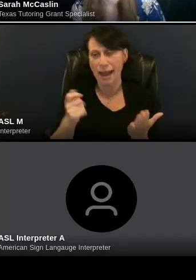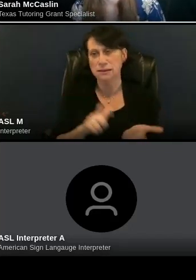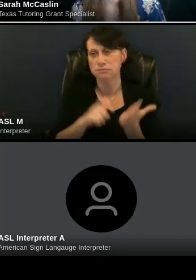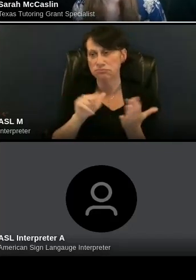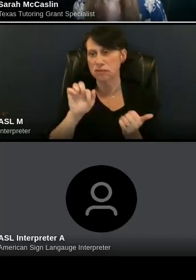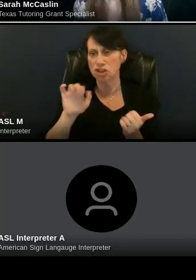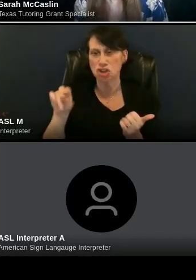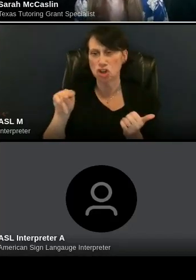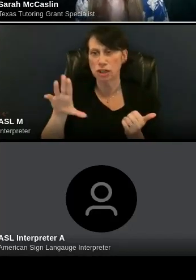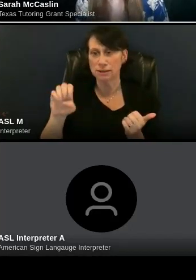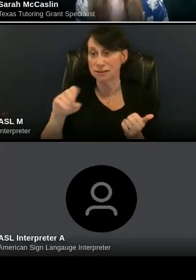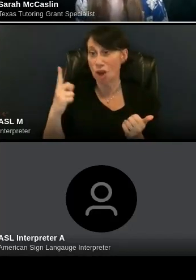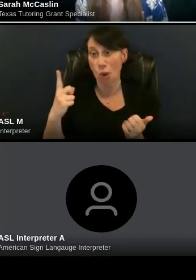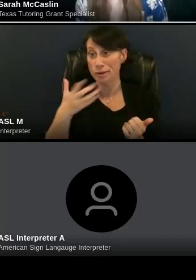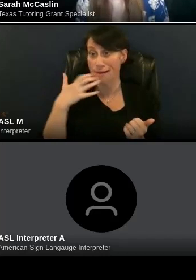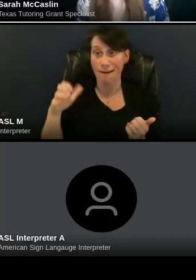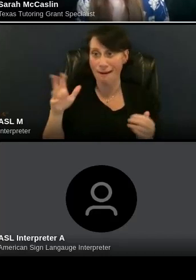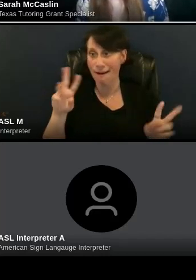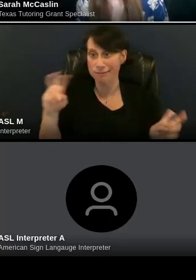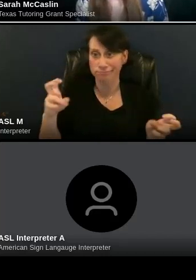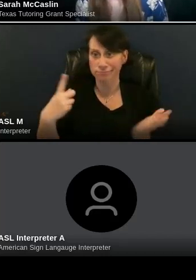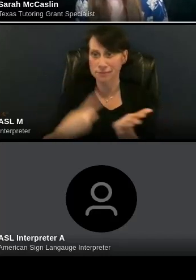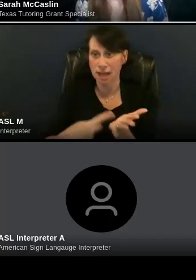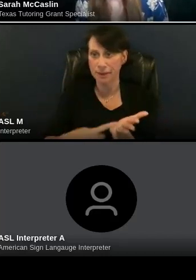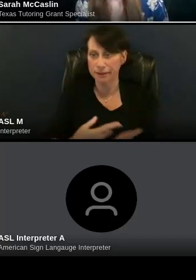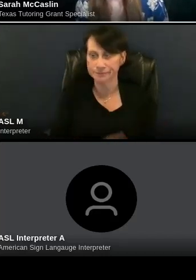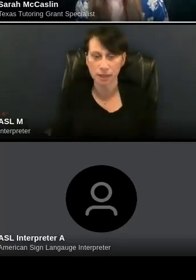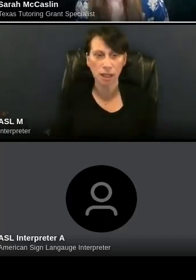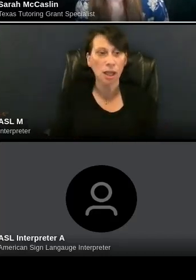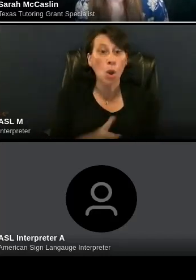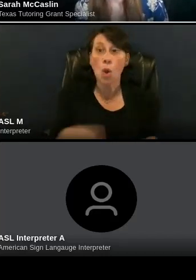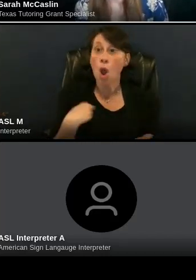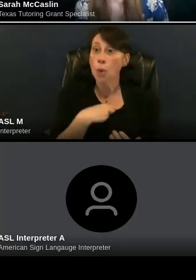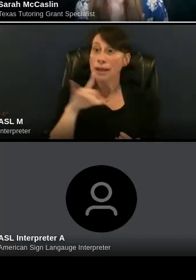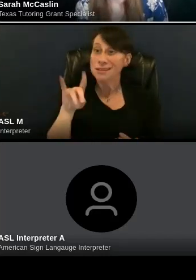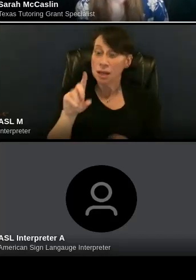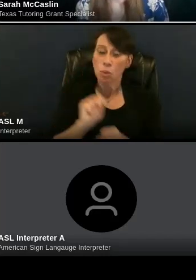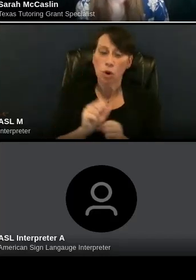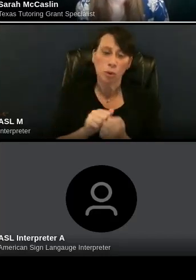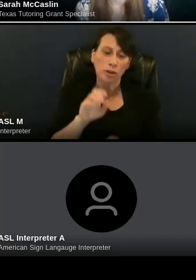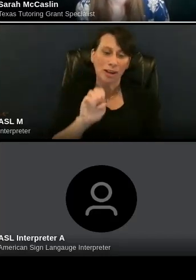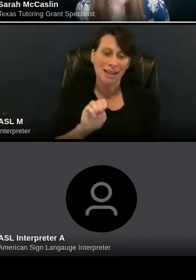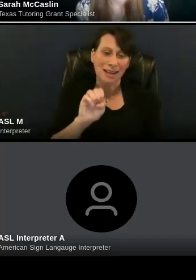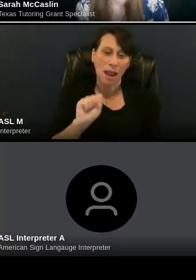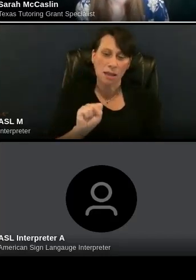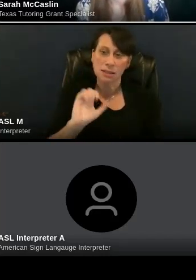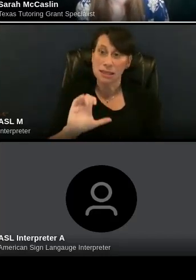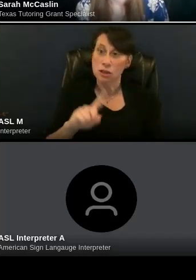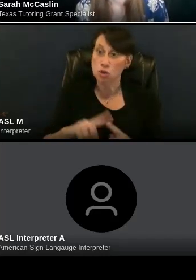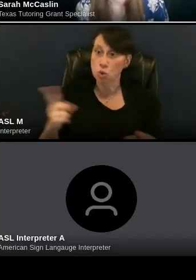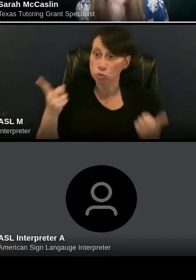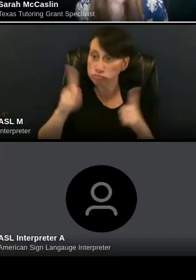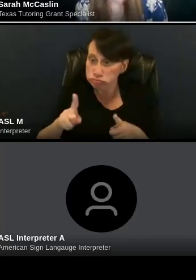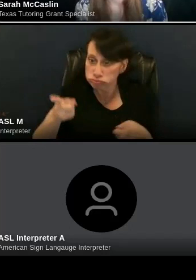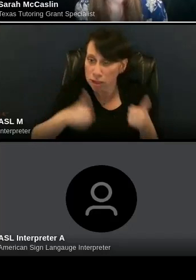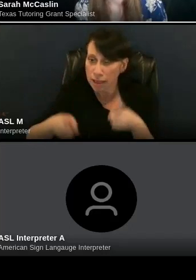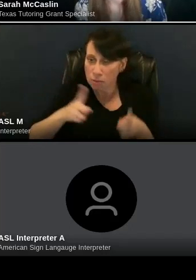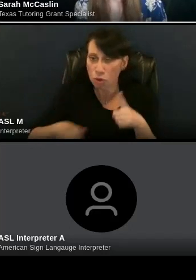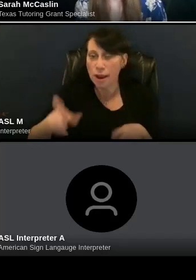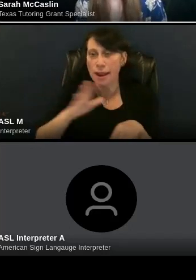hot topic. What we've done is worked with our ESCs to collaborate on an LEA